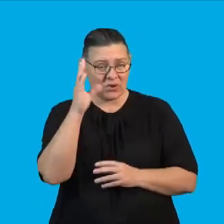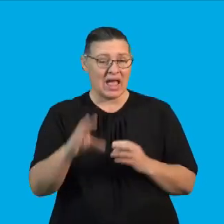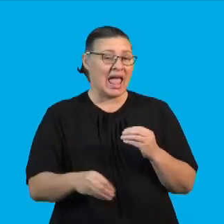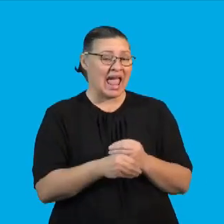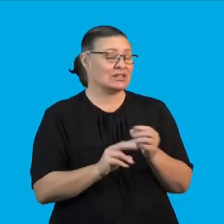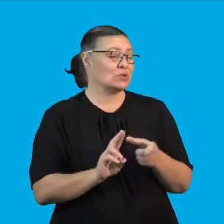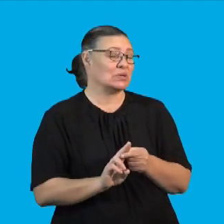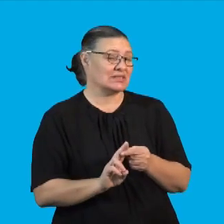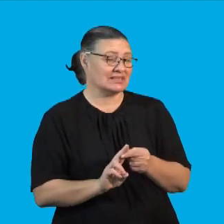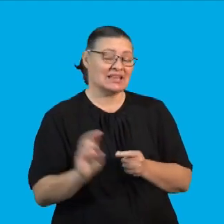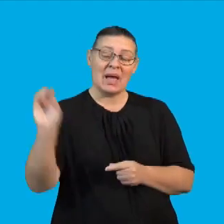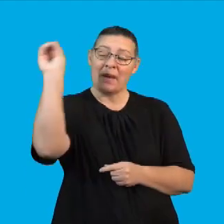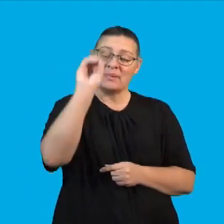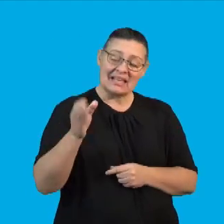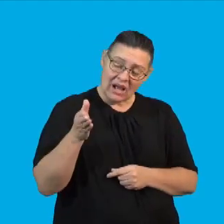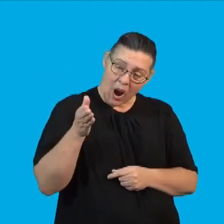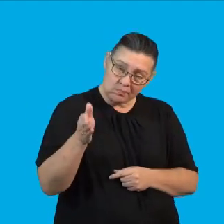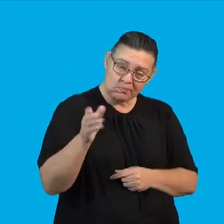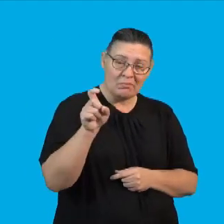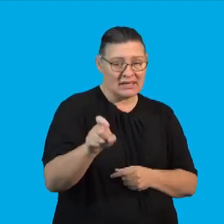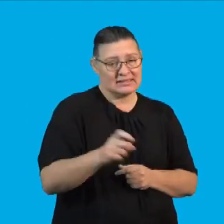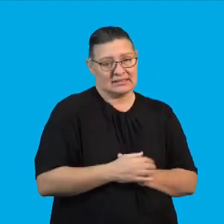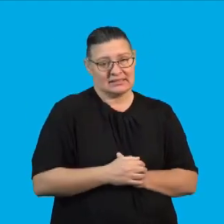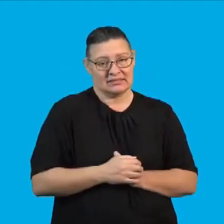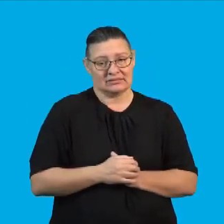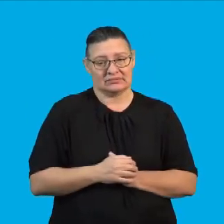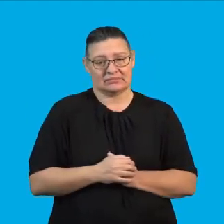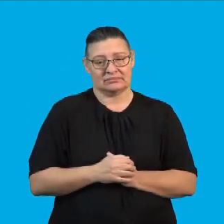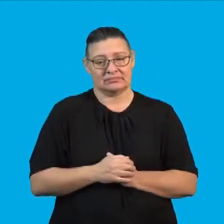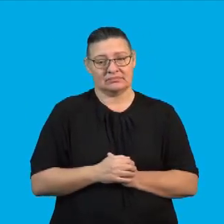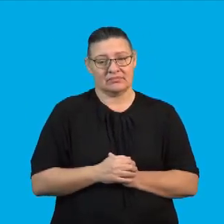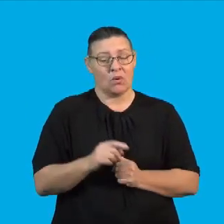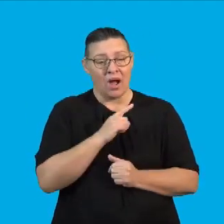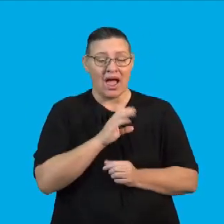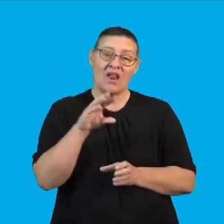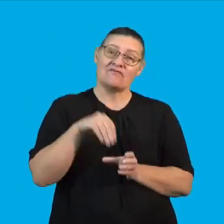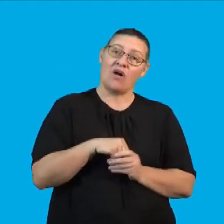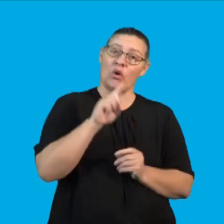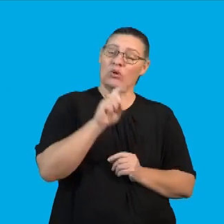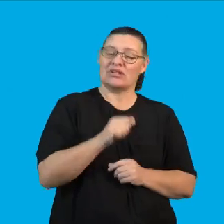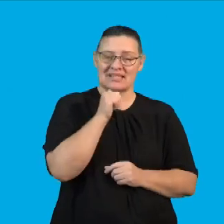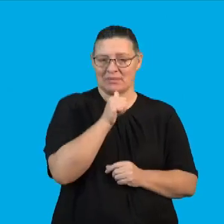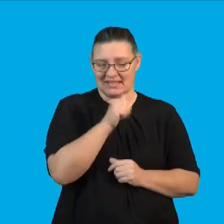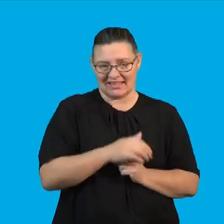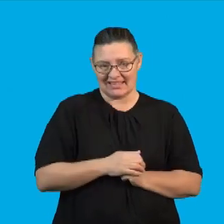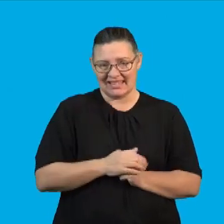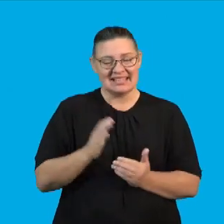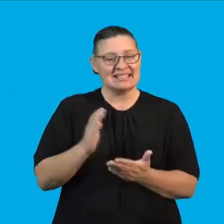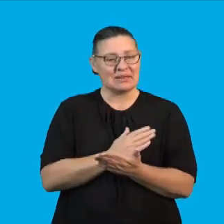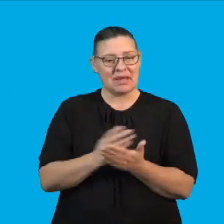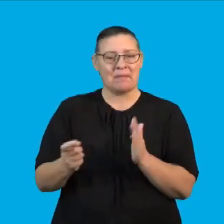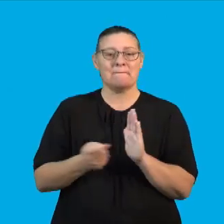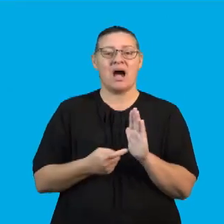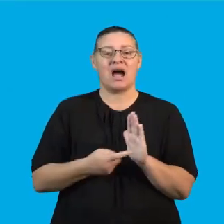0.07%. Learners, don't forget to add units. You see, we've got percentage that is added here. As much as this was part